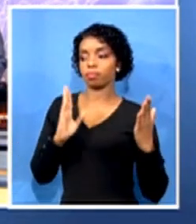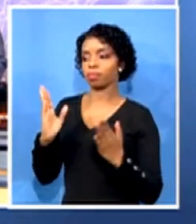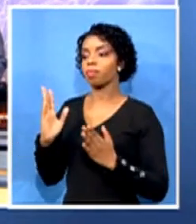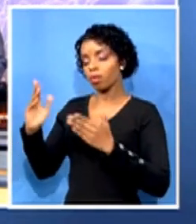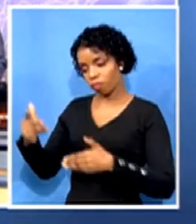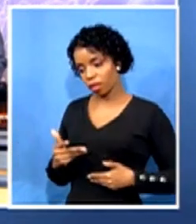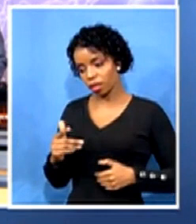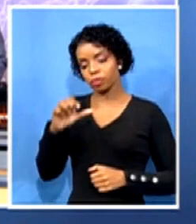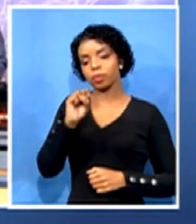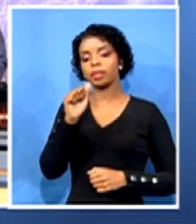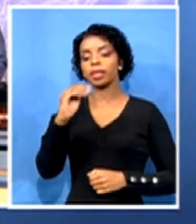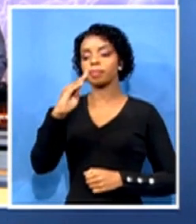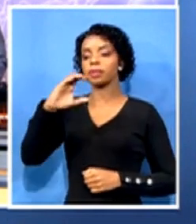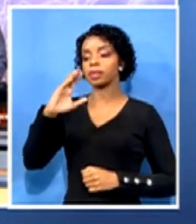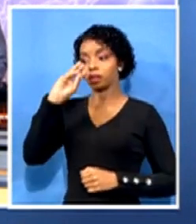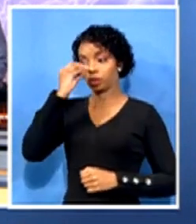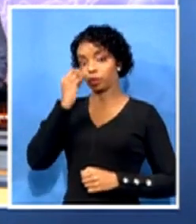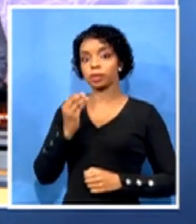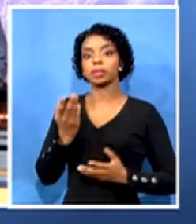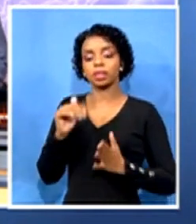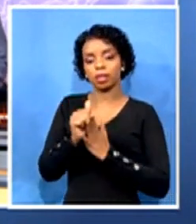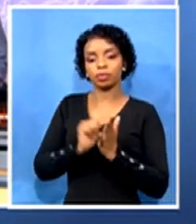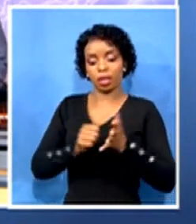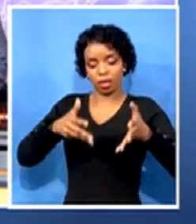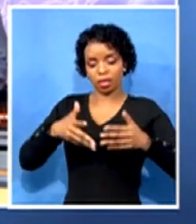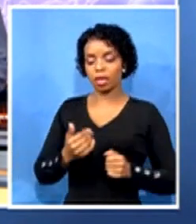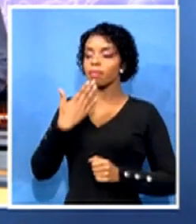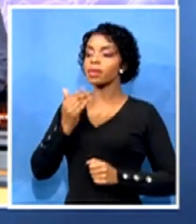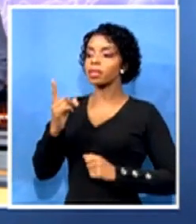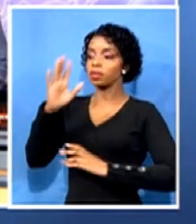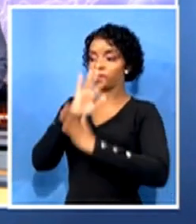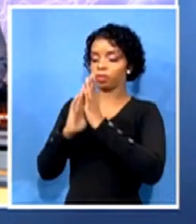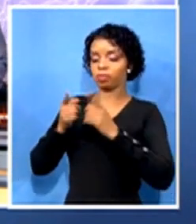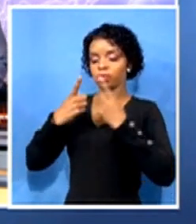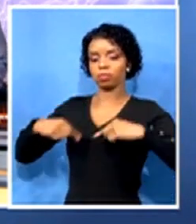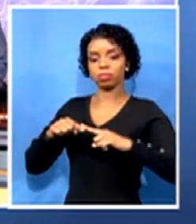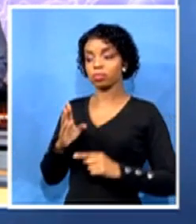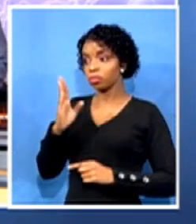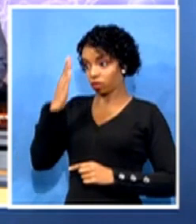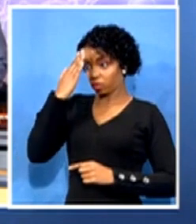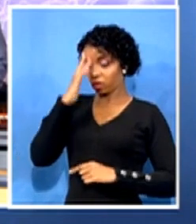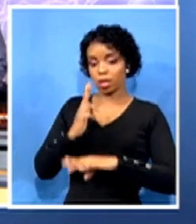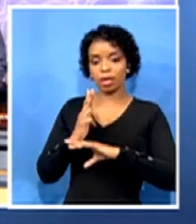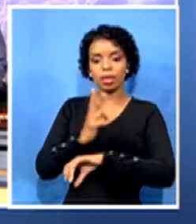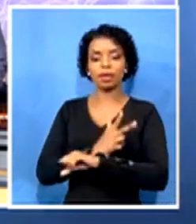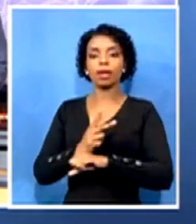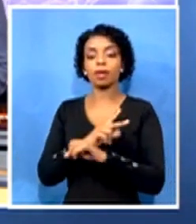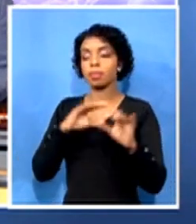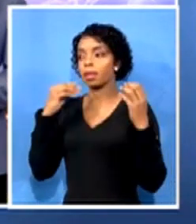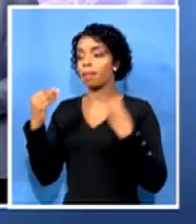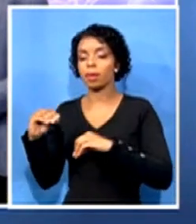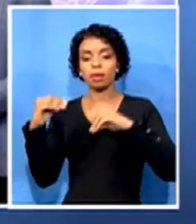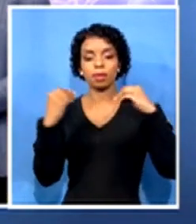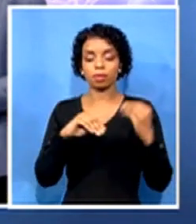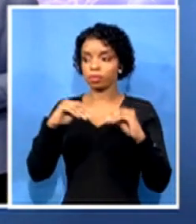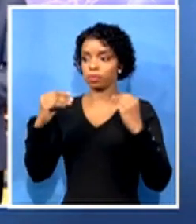Speak to us, my friend. We know that the past 48 hours have been hectic in as far as the downpours in Gauteng, the lightning